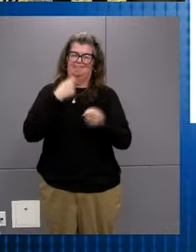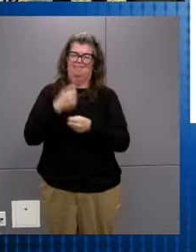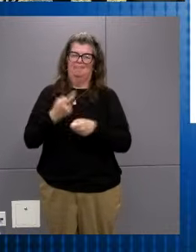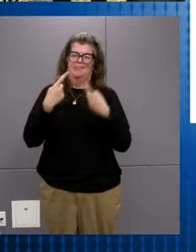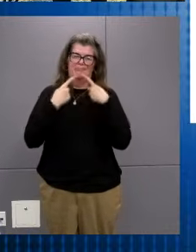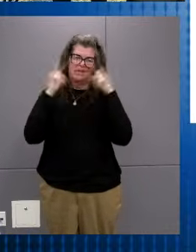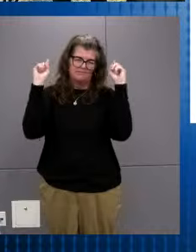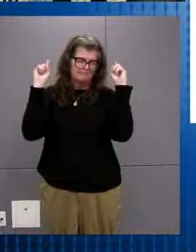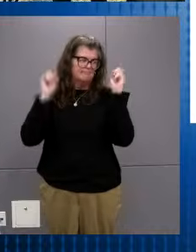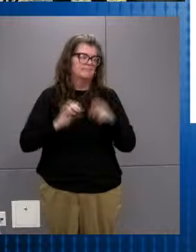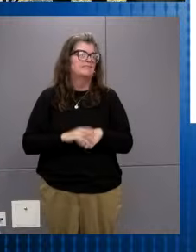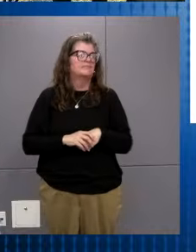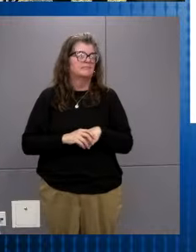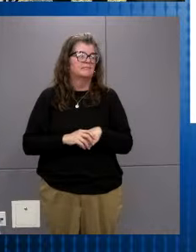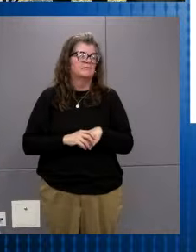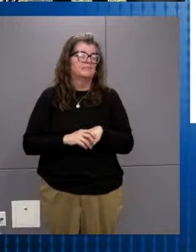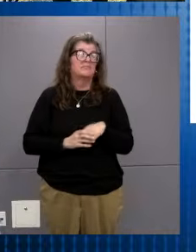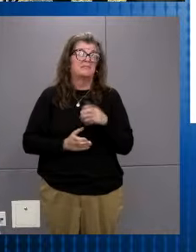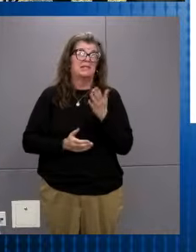They were